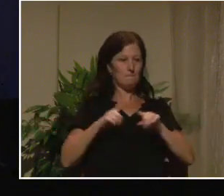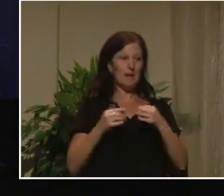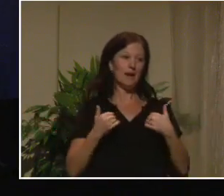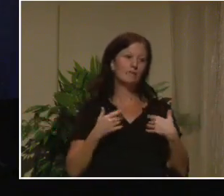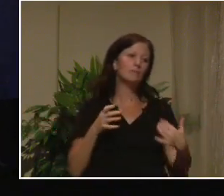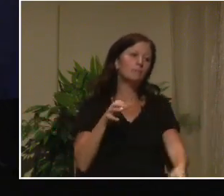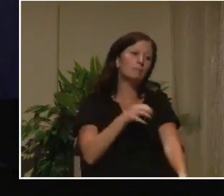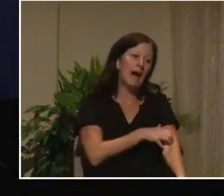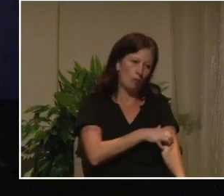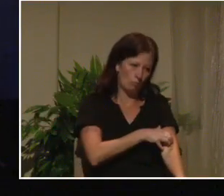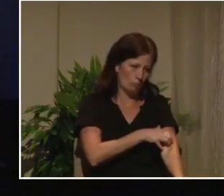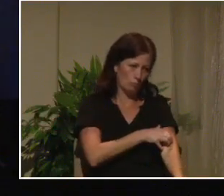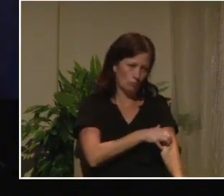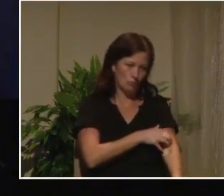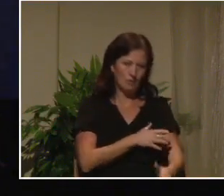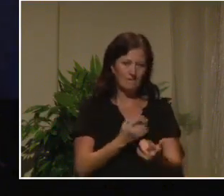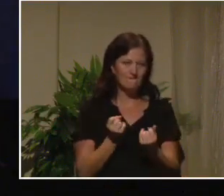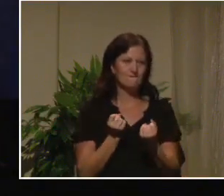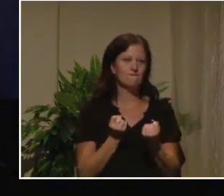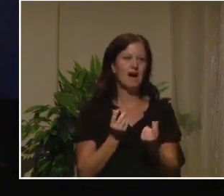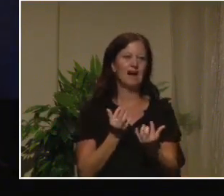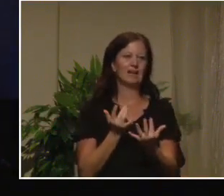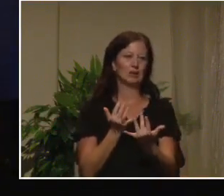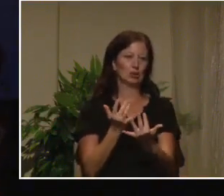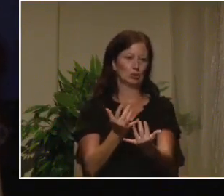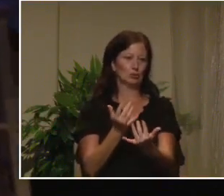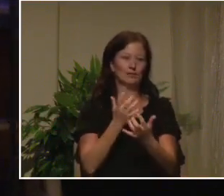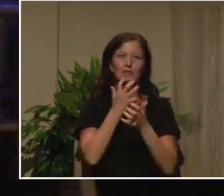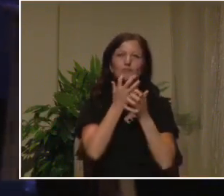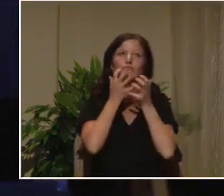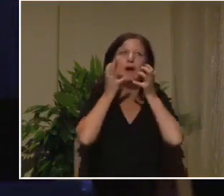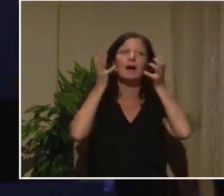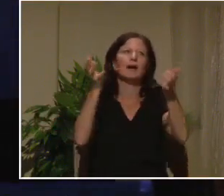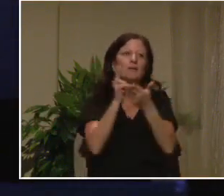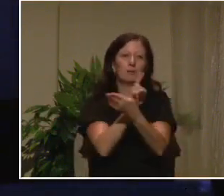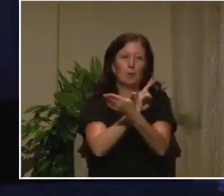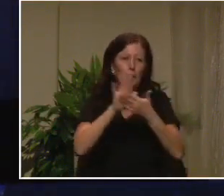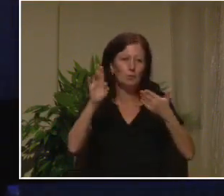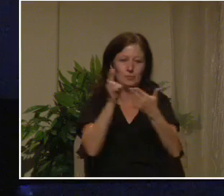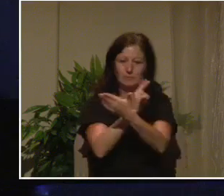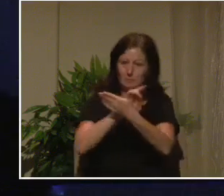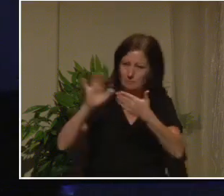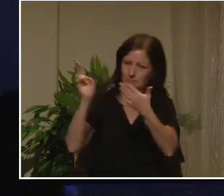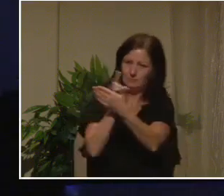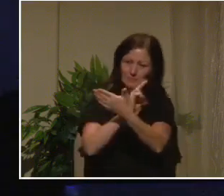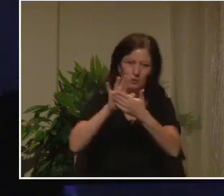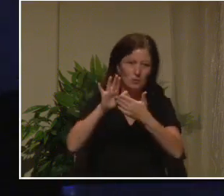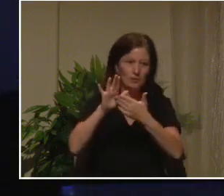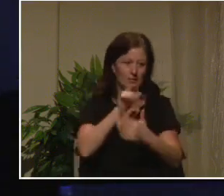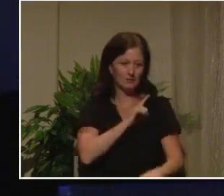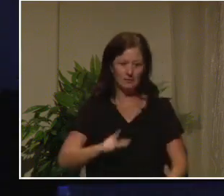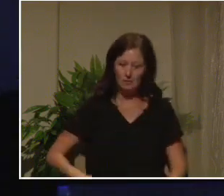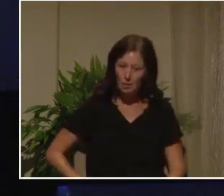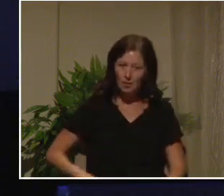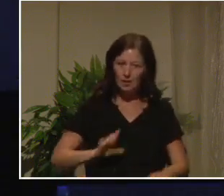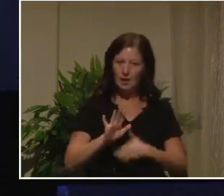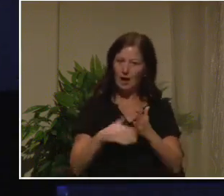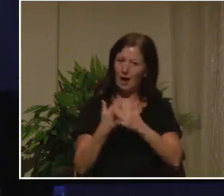God has created. And they're saying, holy, holy, holy is the Lord Almighty. Now, in the